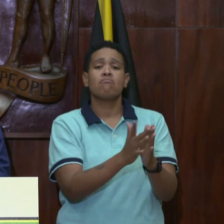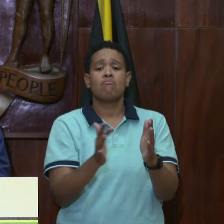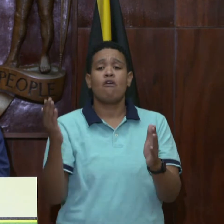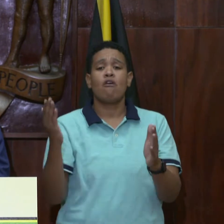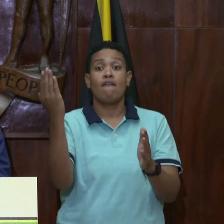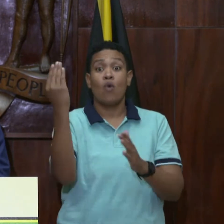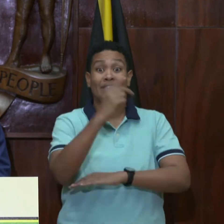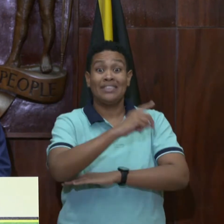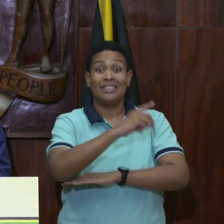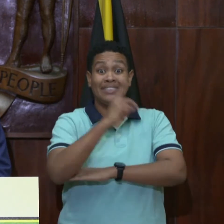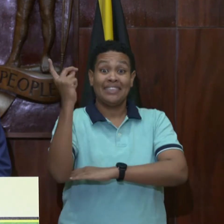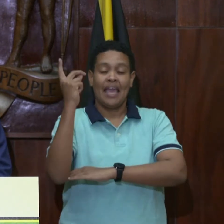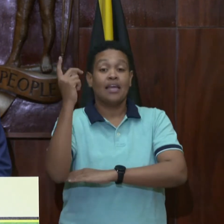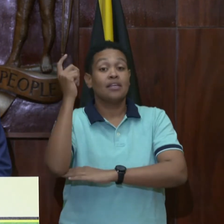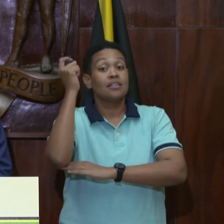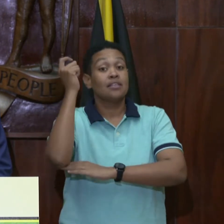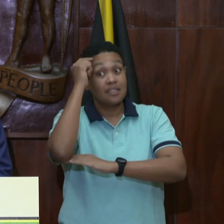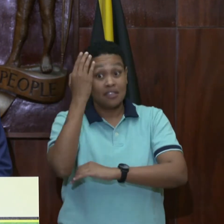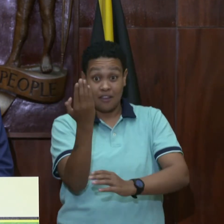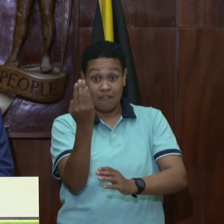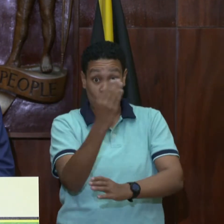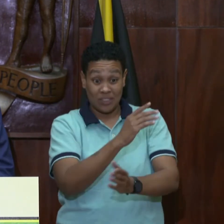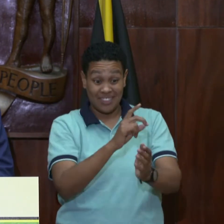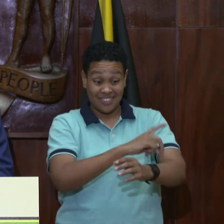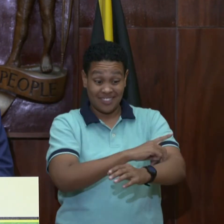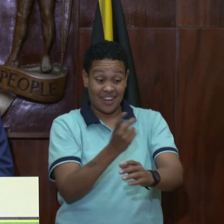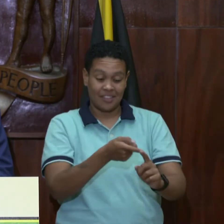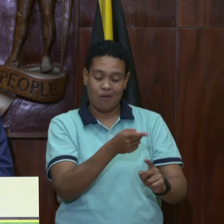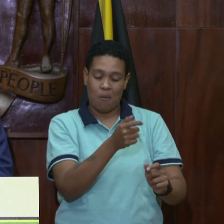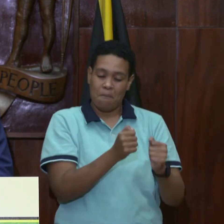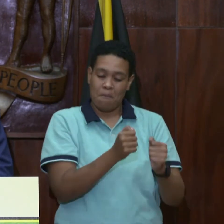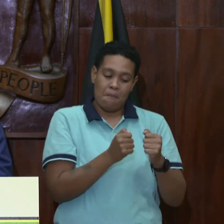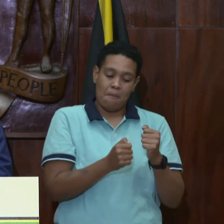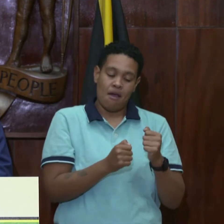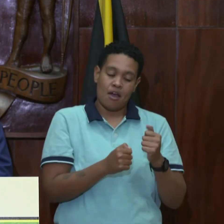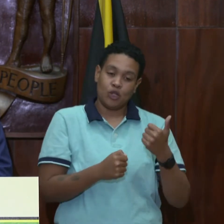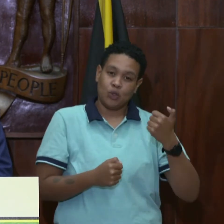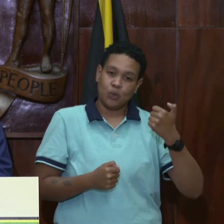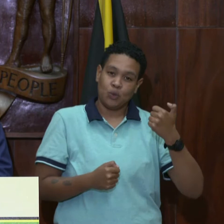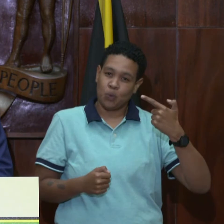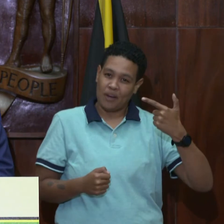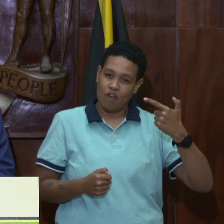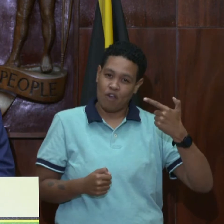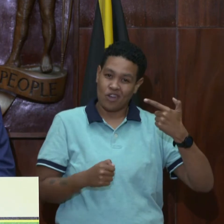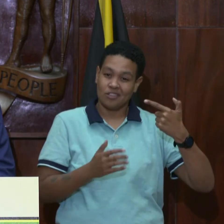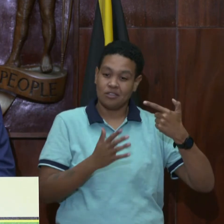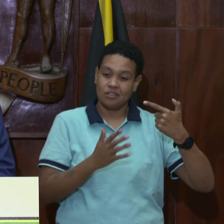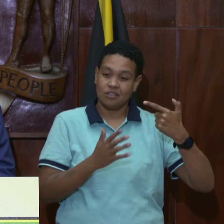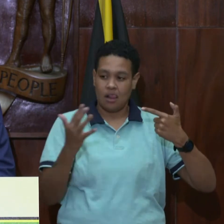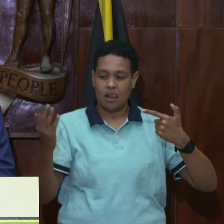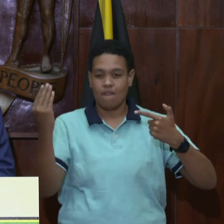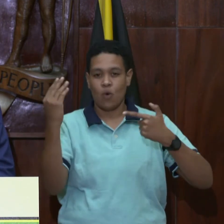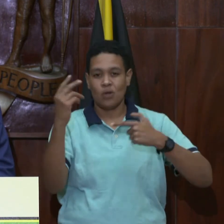days, that is for the next 14 days from the 21st,